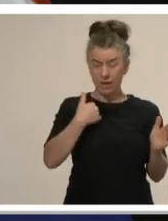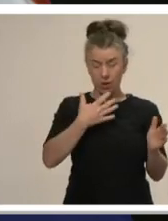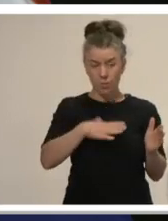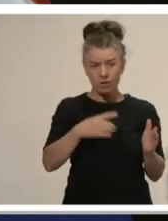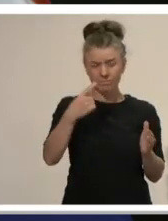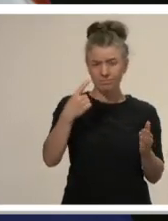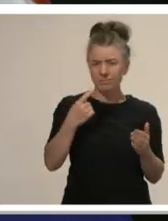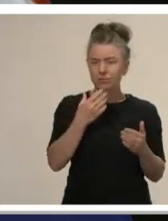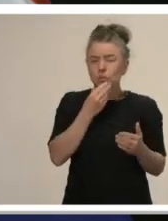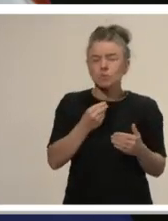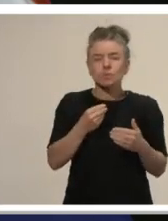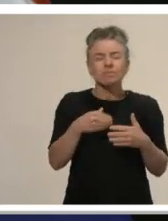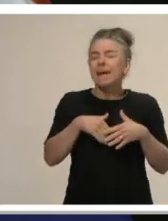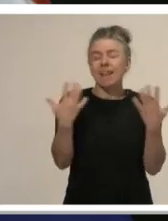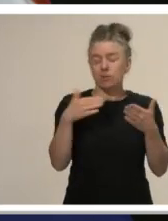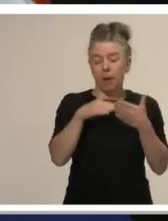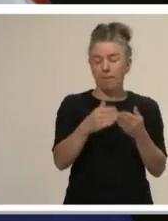economy recover the fastest.